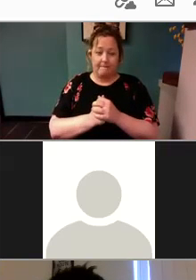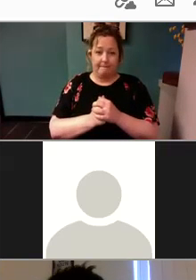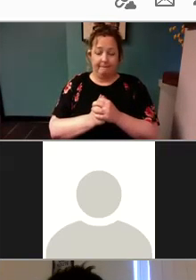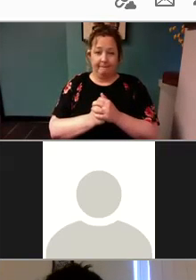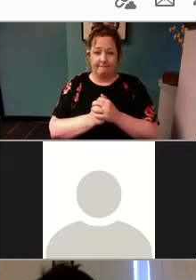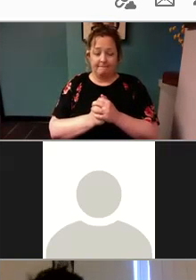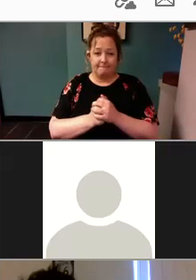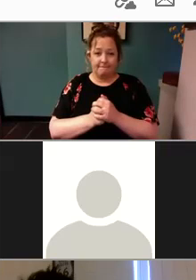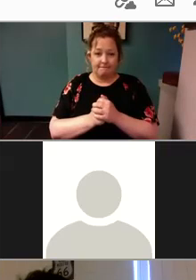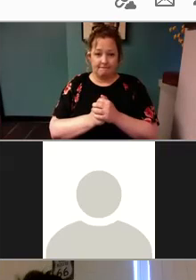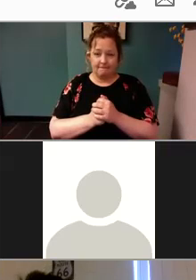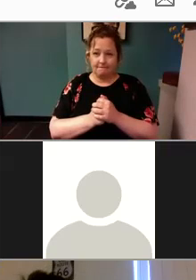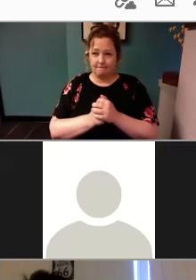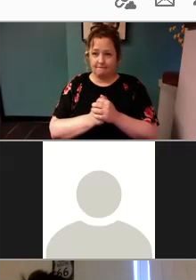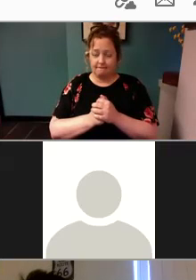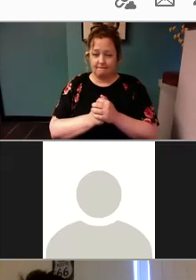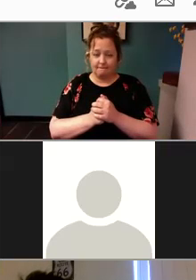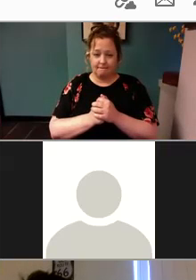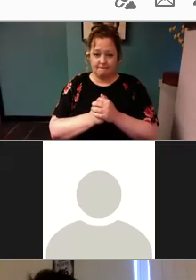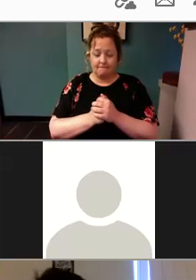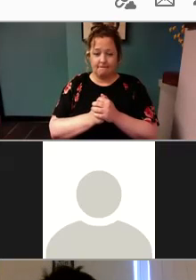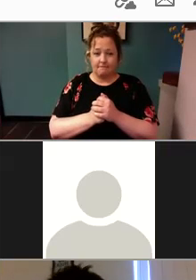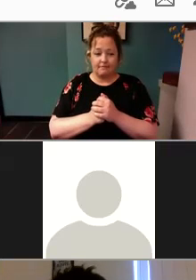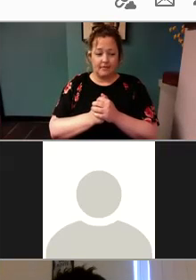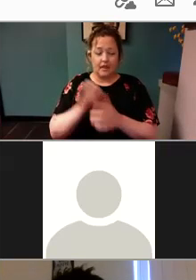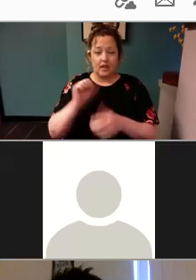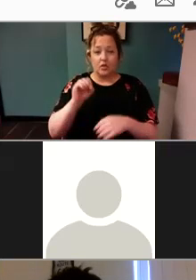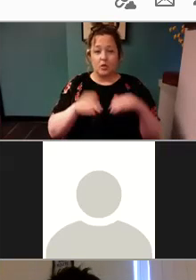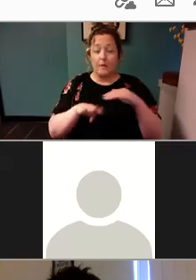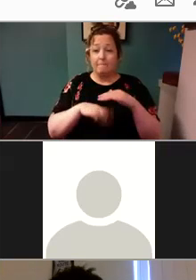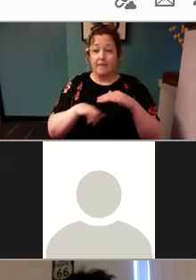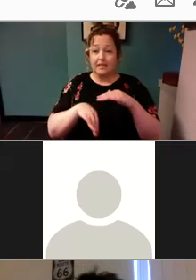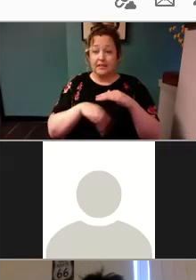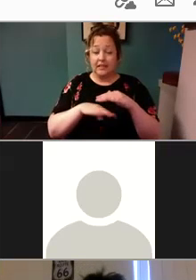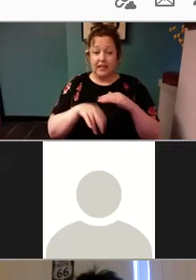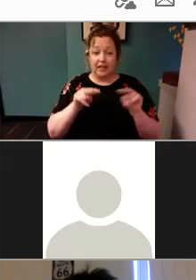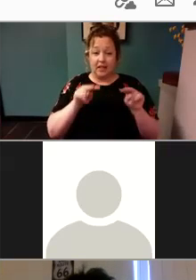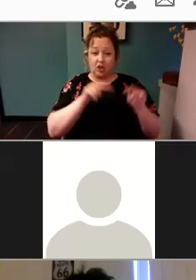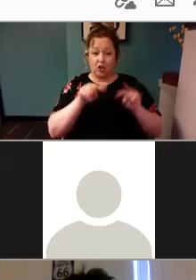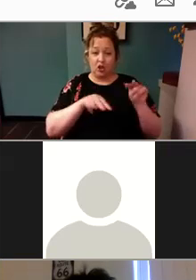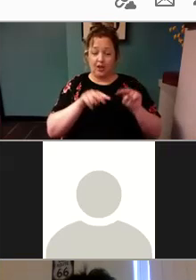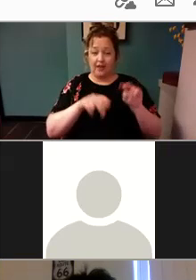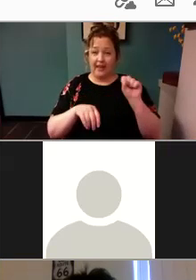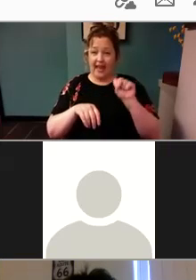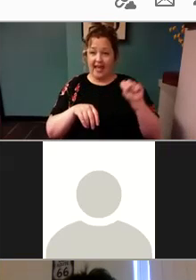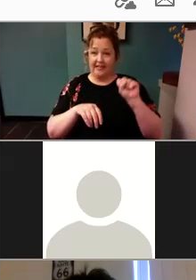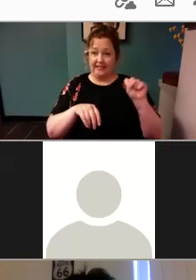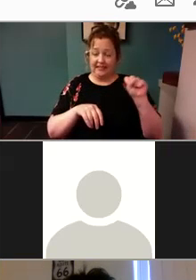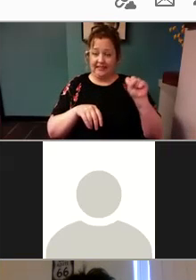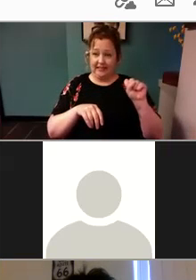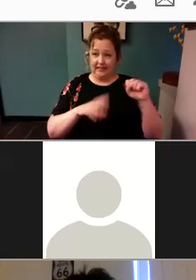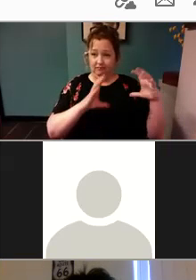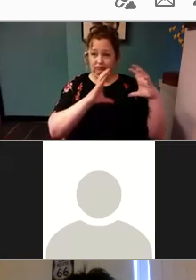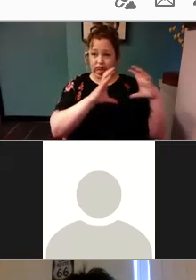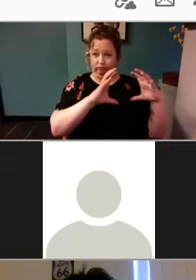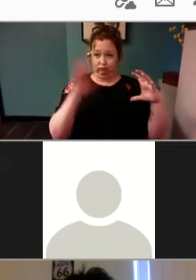yeah, never mind, don't mention it. So essentially, let's look at this particular S tree here. So we have 1, 2,